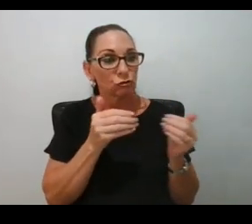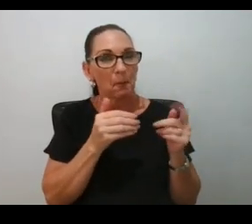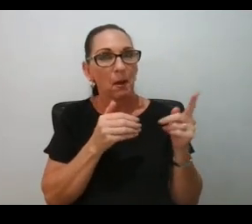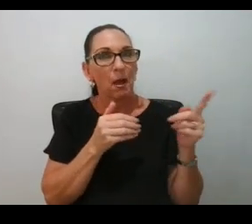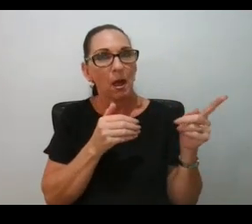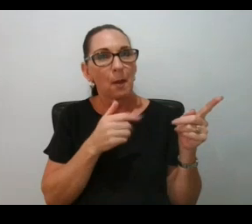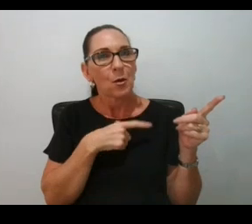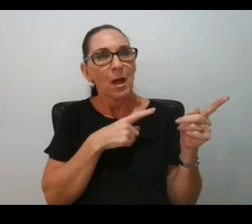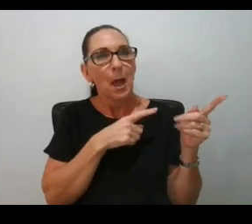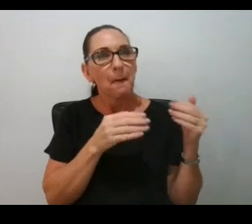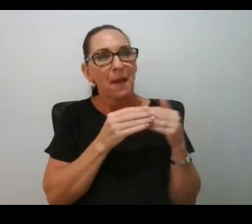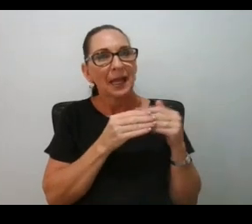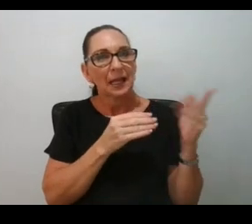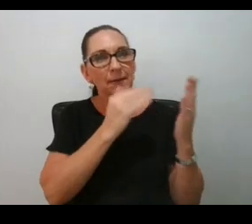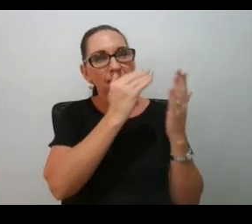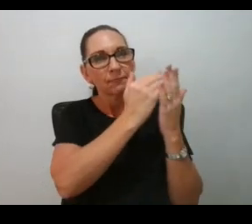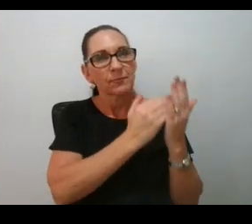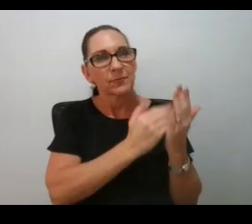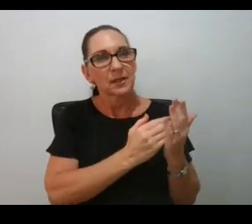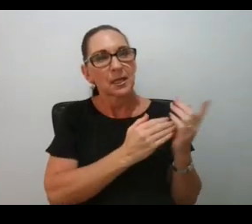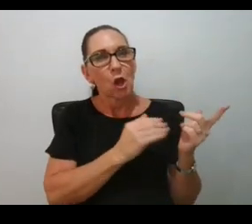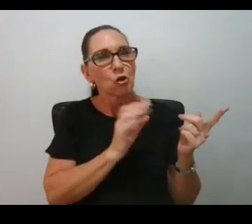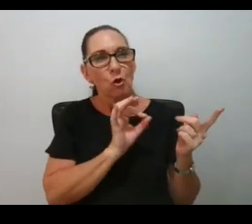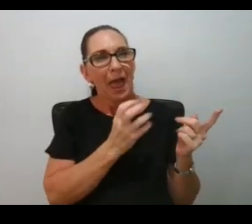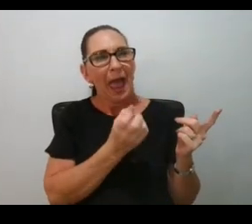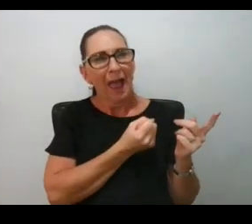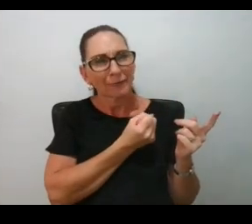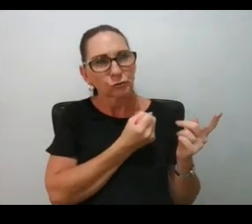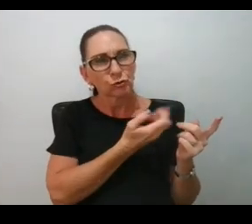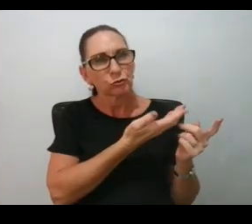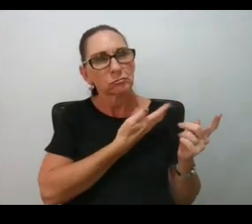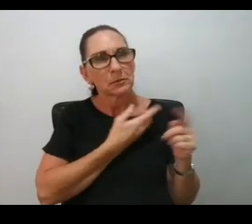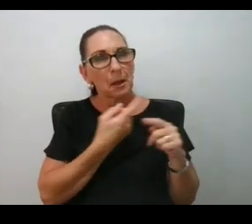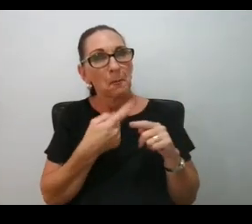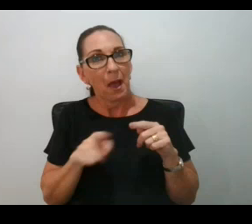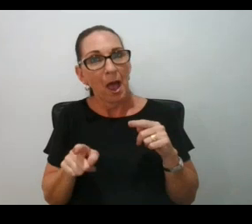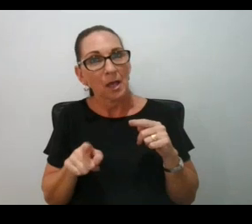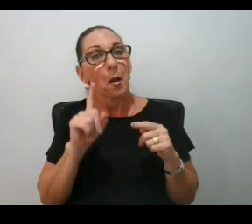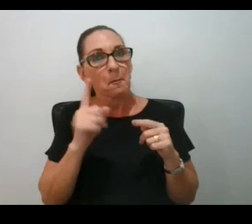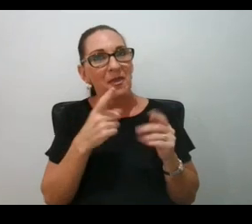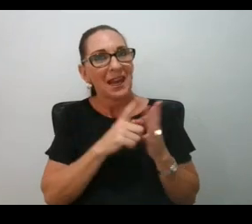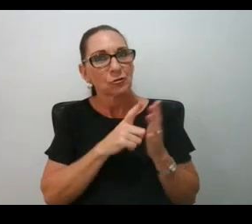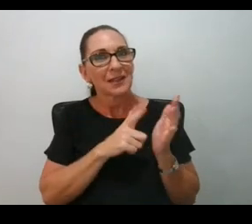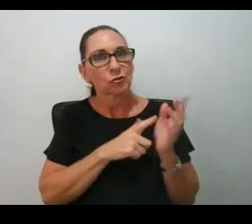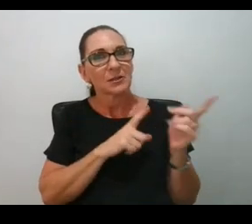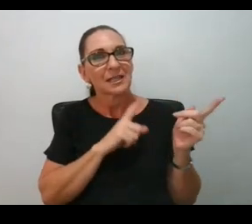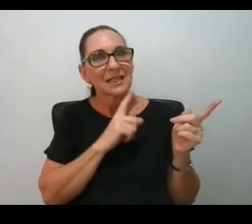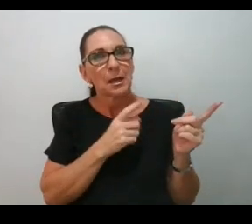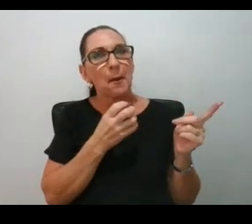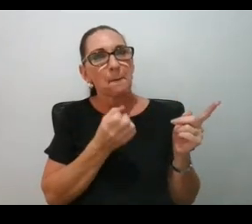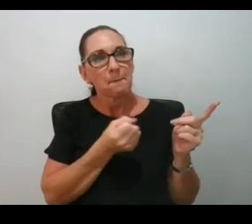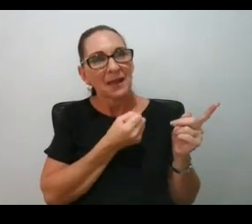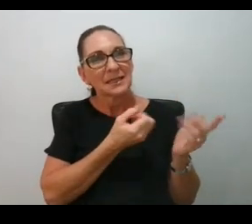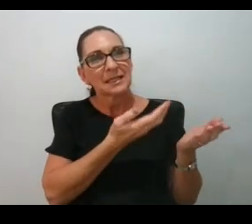has requirements under legislation. They don't have to give you financial hardship, but the legislation says they have to give it reasonable